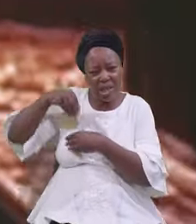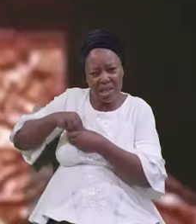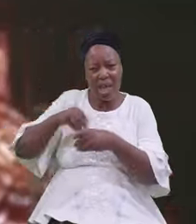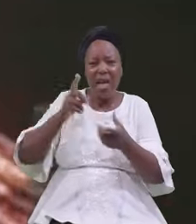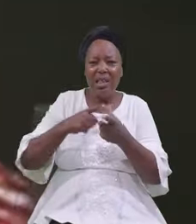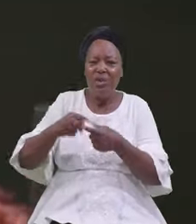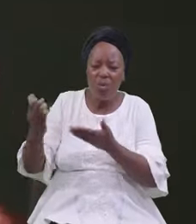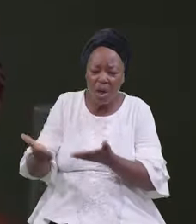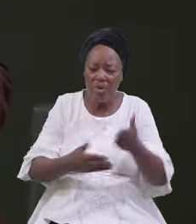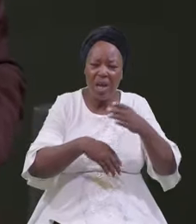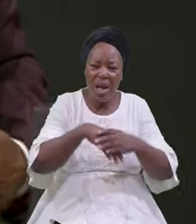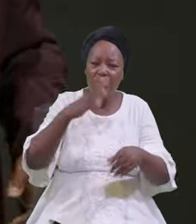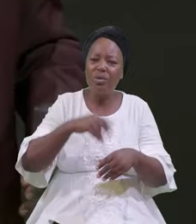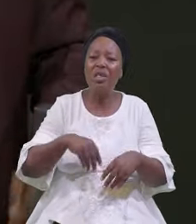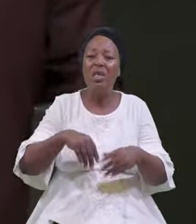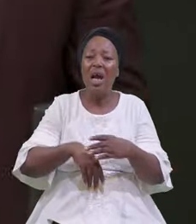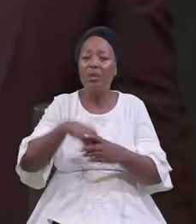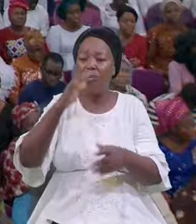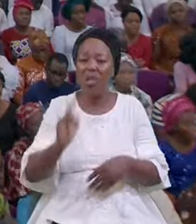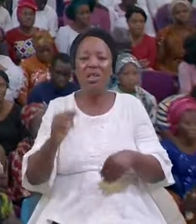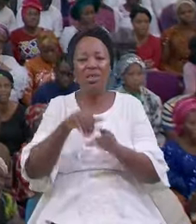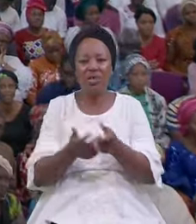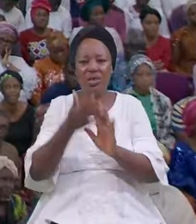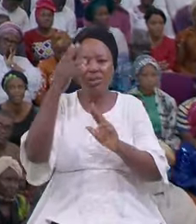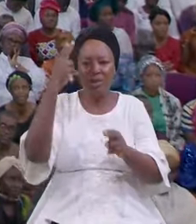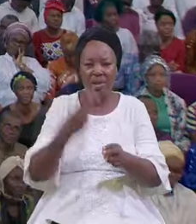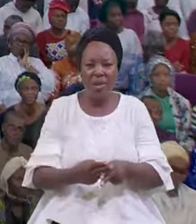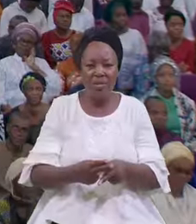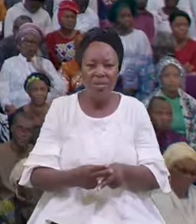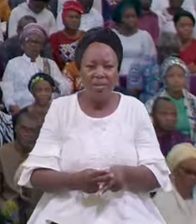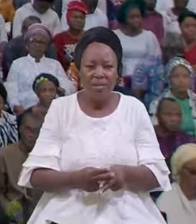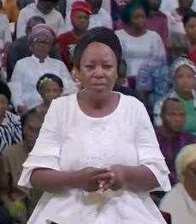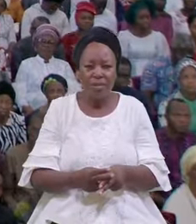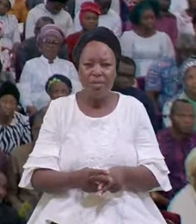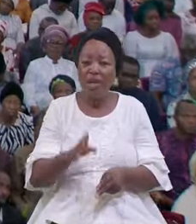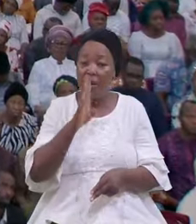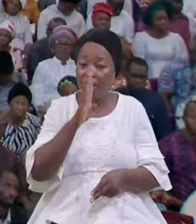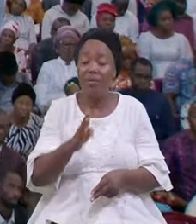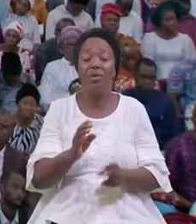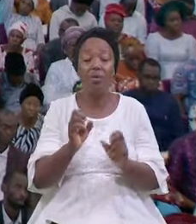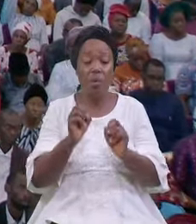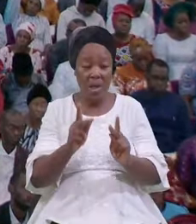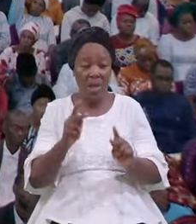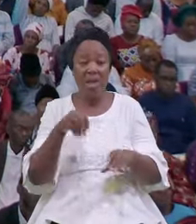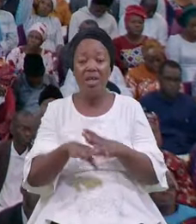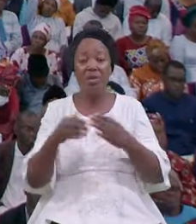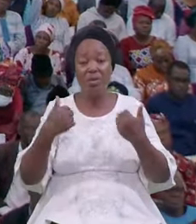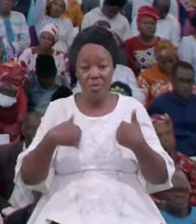out outwardly in Jesus' name. A well-dressed soul,